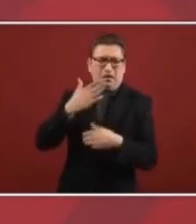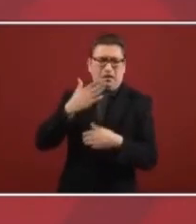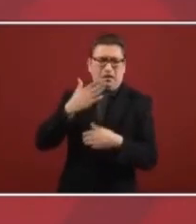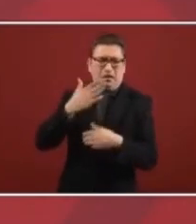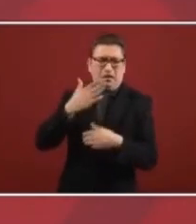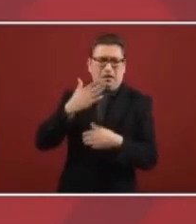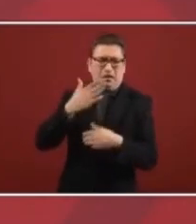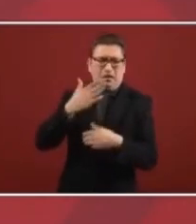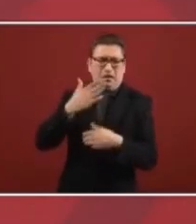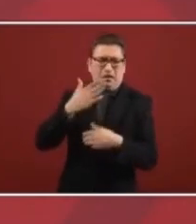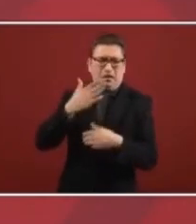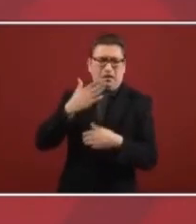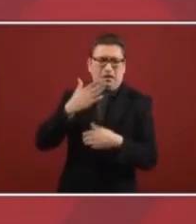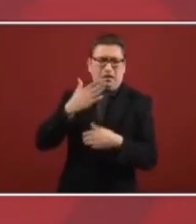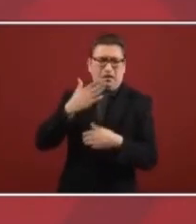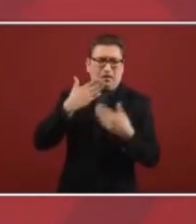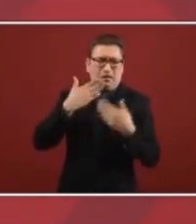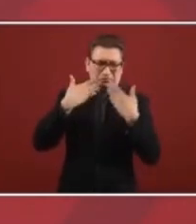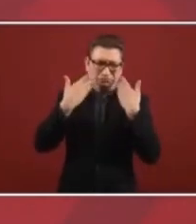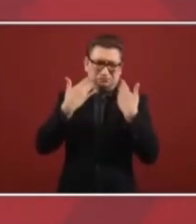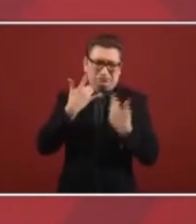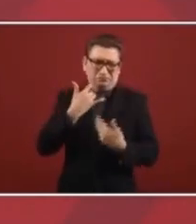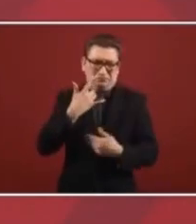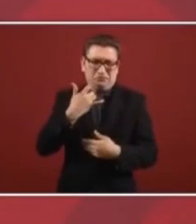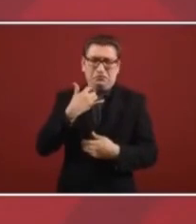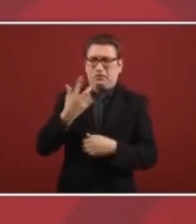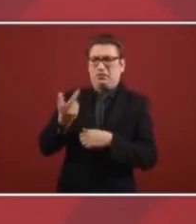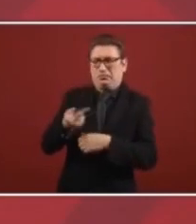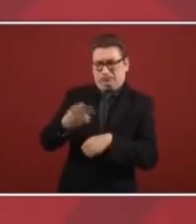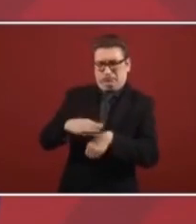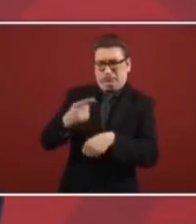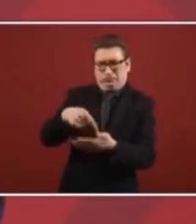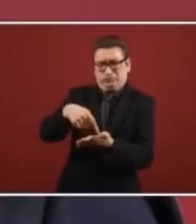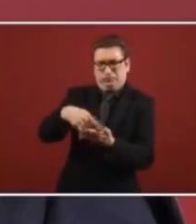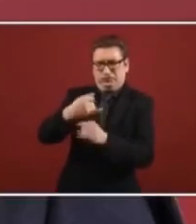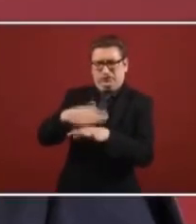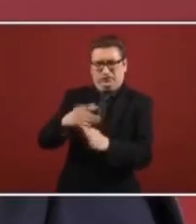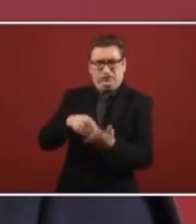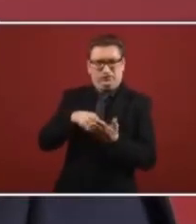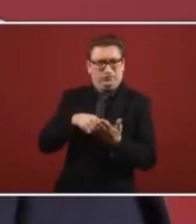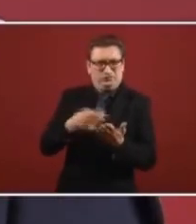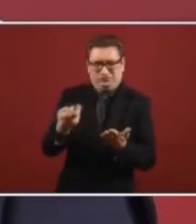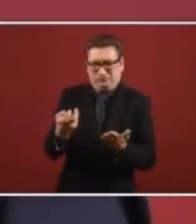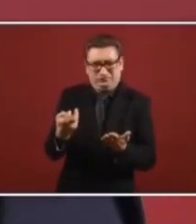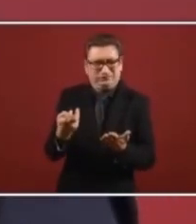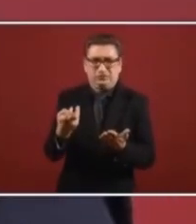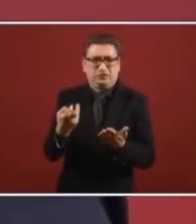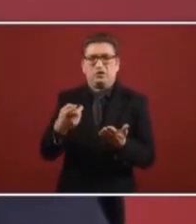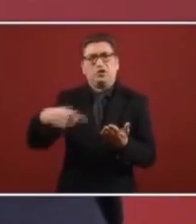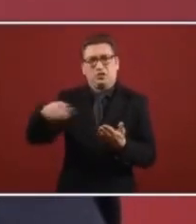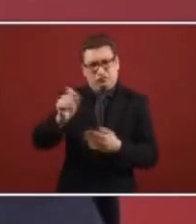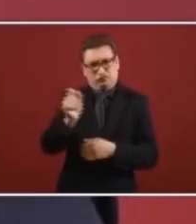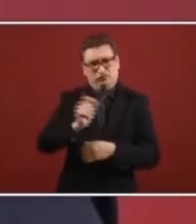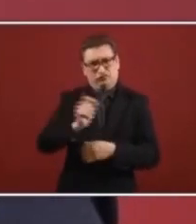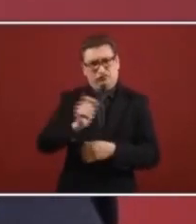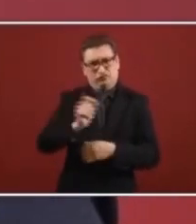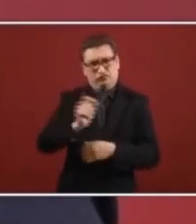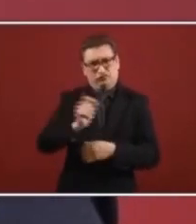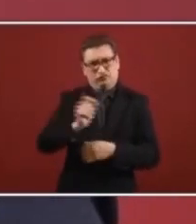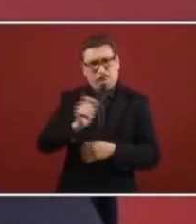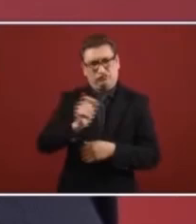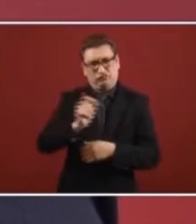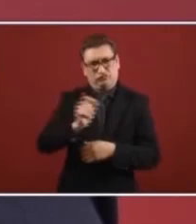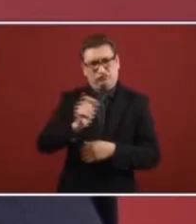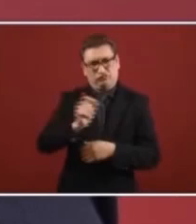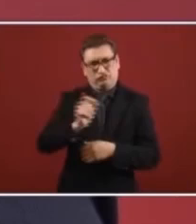amablemente but very amiably, of course, de que no habían actuado con profesionalismo